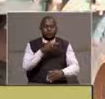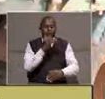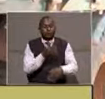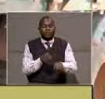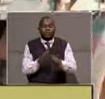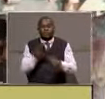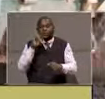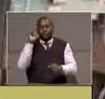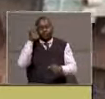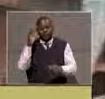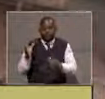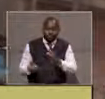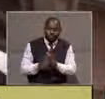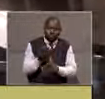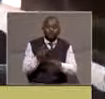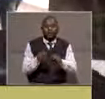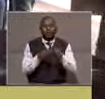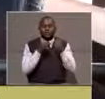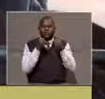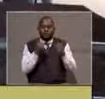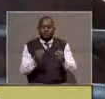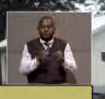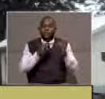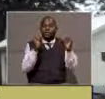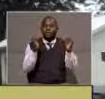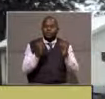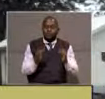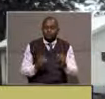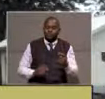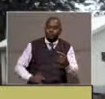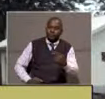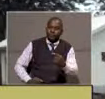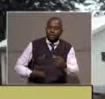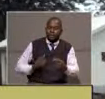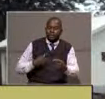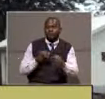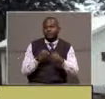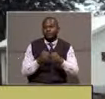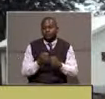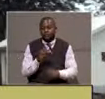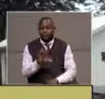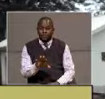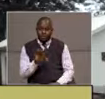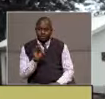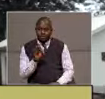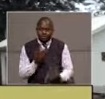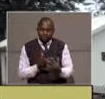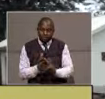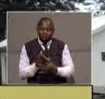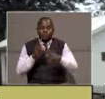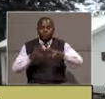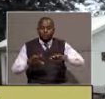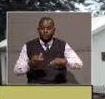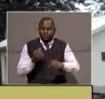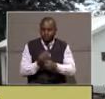on policy formulation and strengthening institutions. One of the challenges that we identified through a study that we